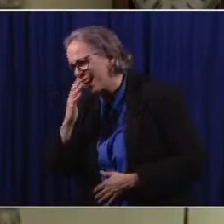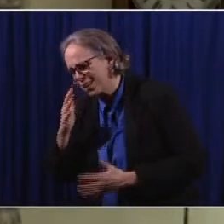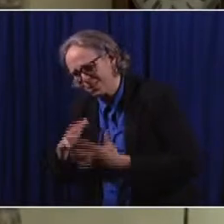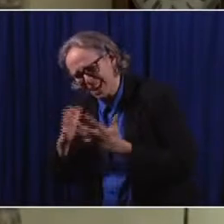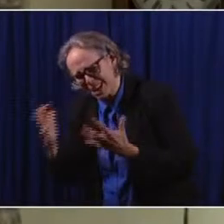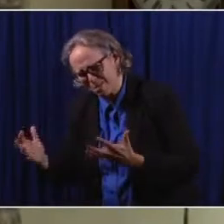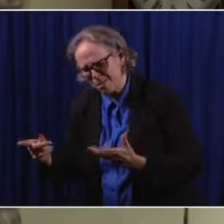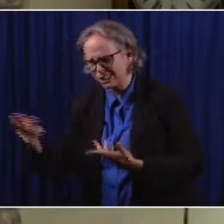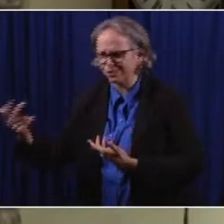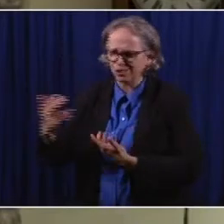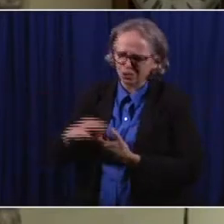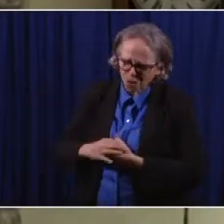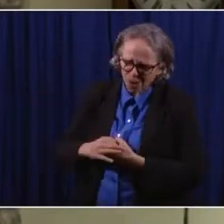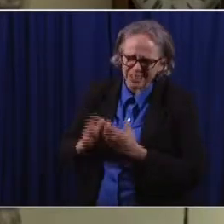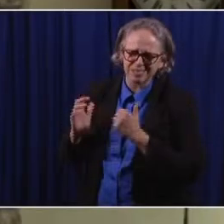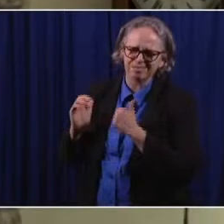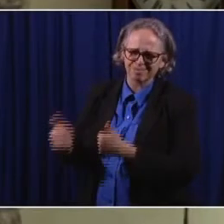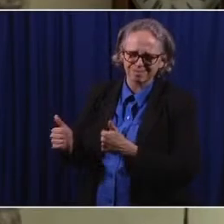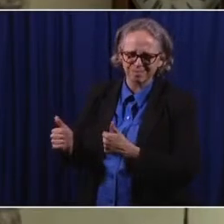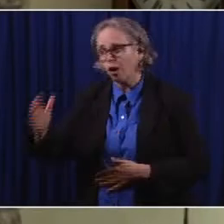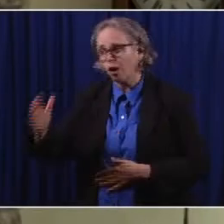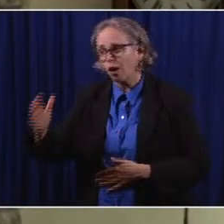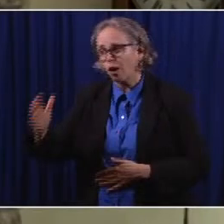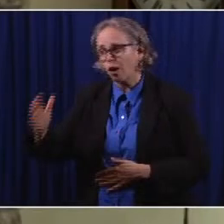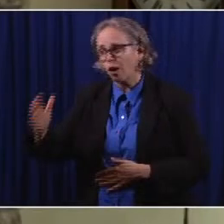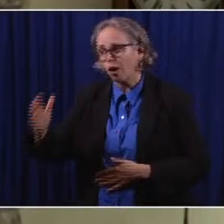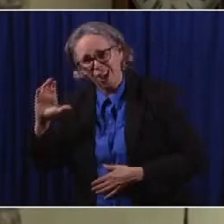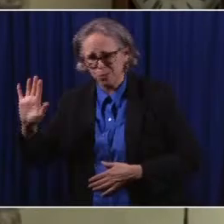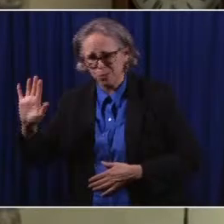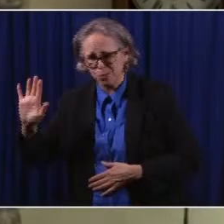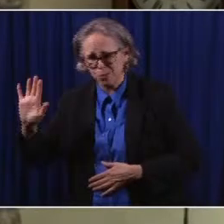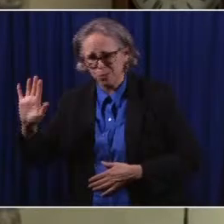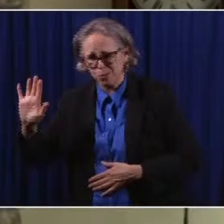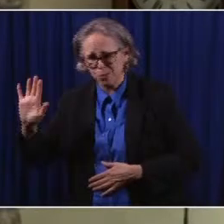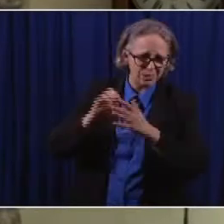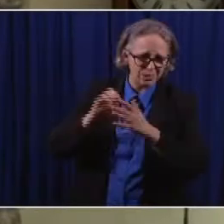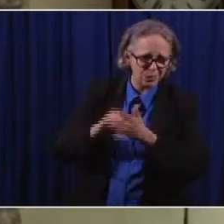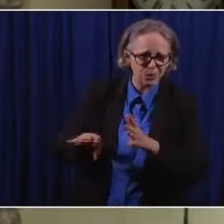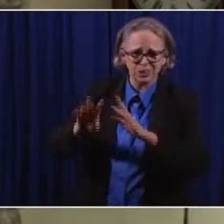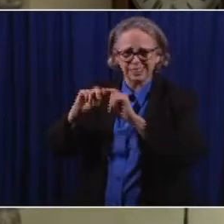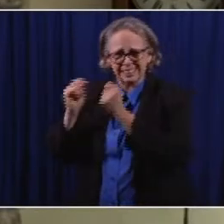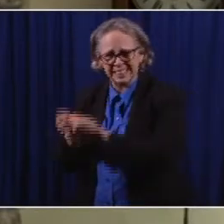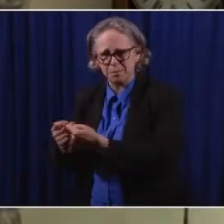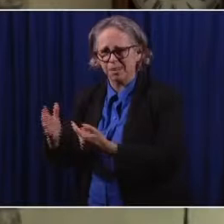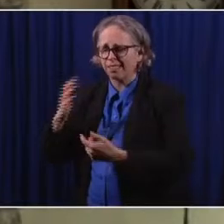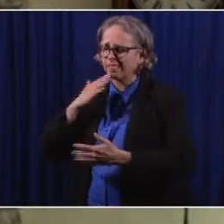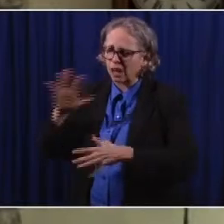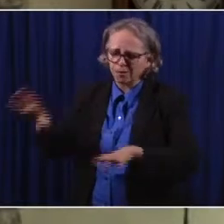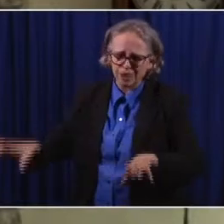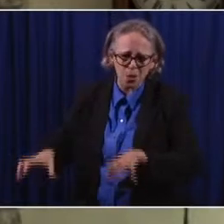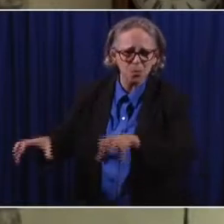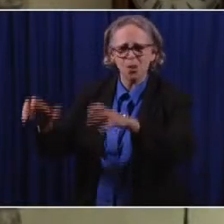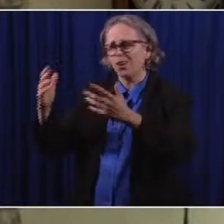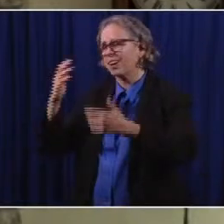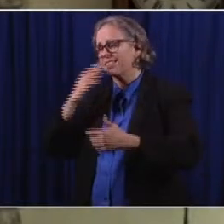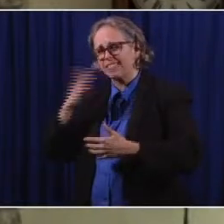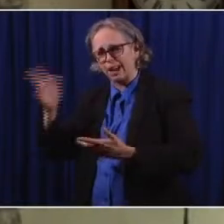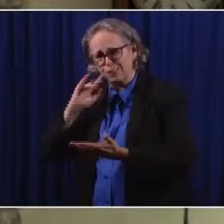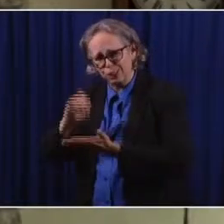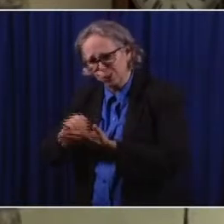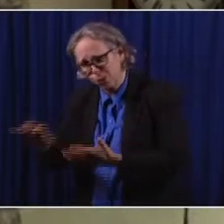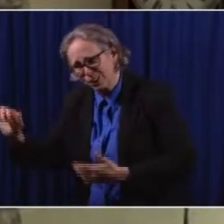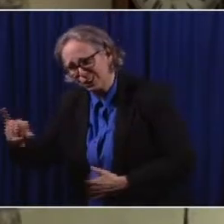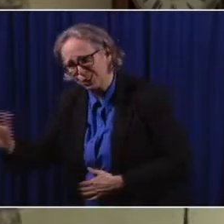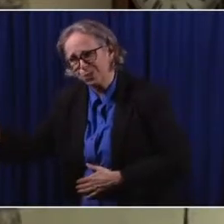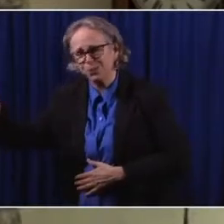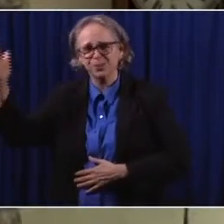and best wishes to all your team. Thank them for their hard work, and thank the students for their hard work. Well, Appreciate